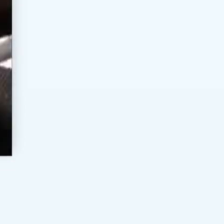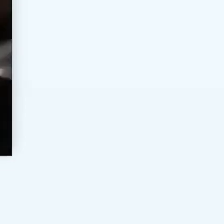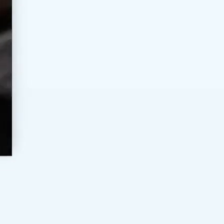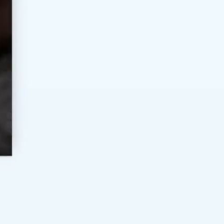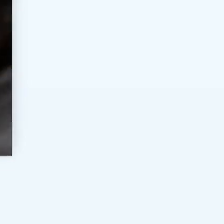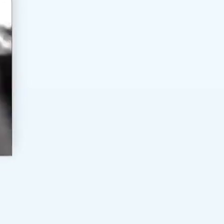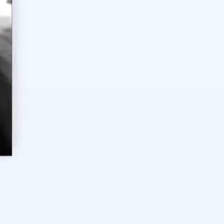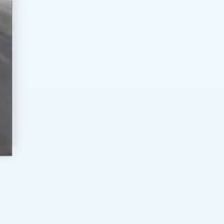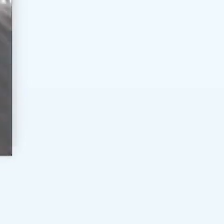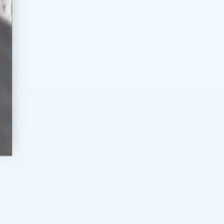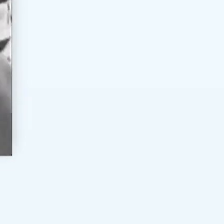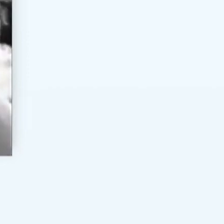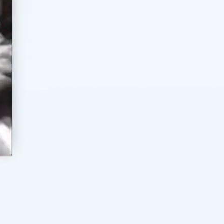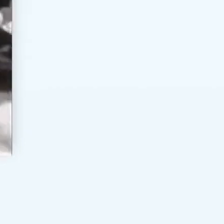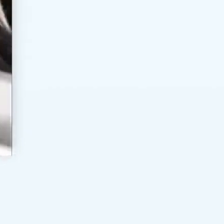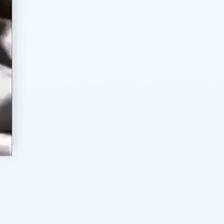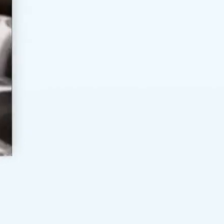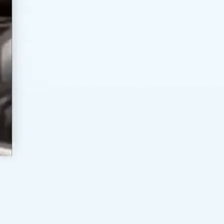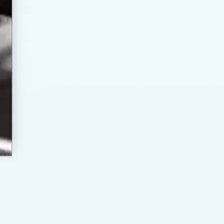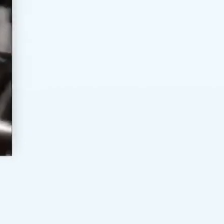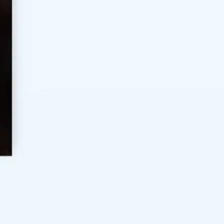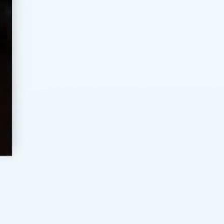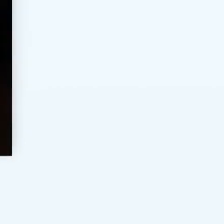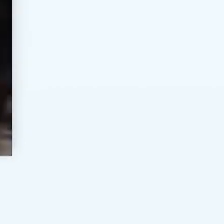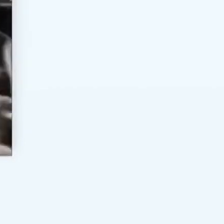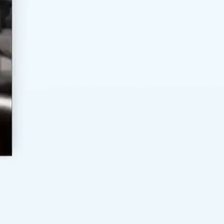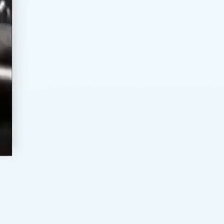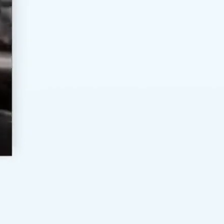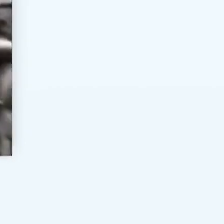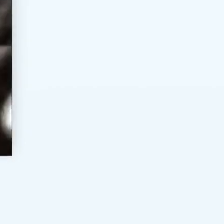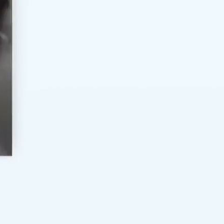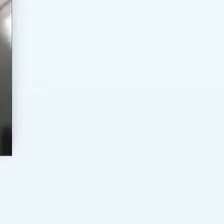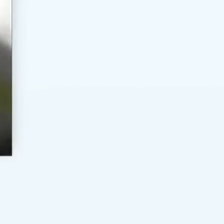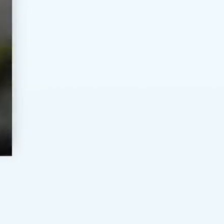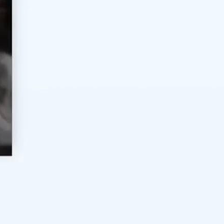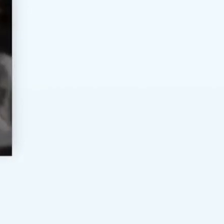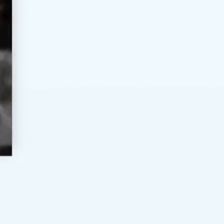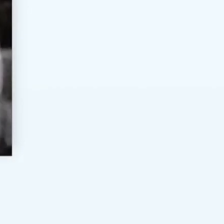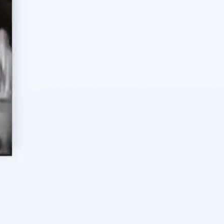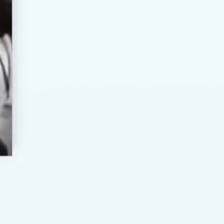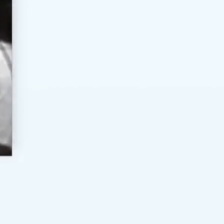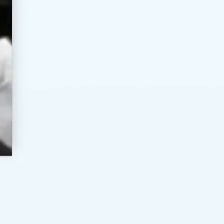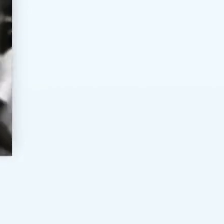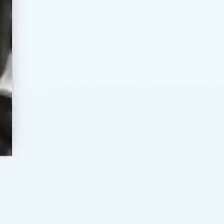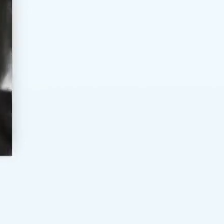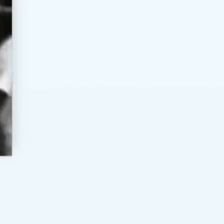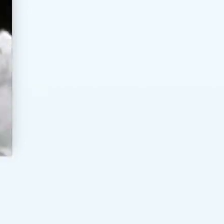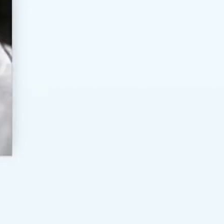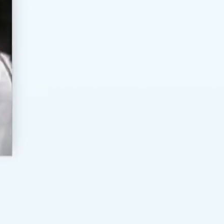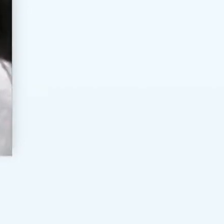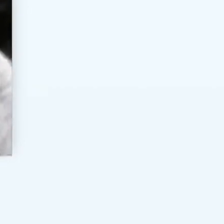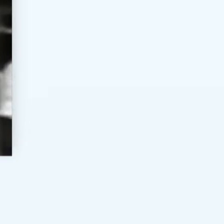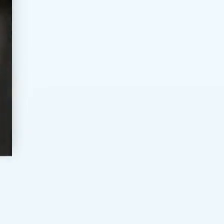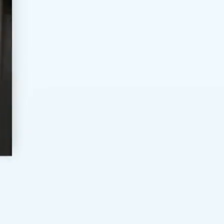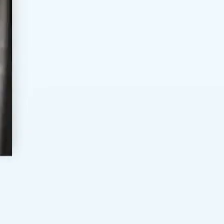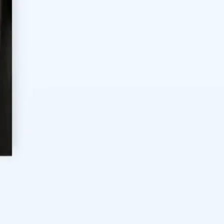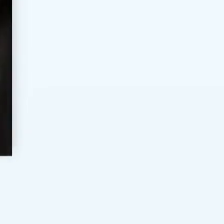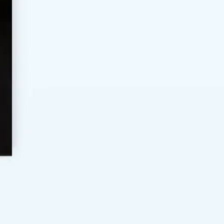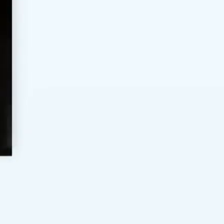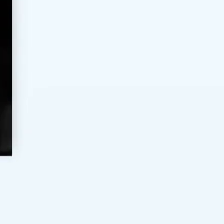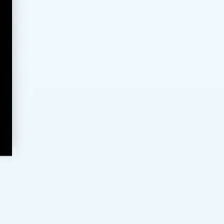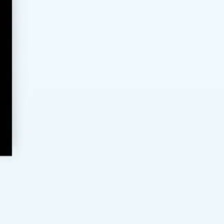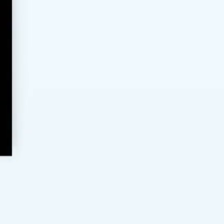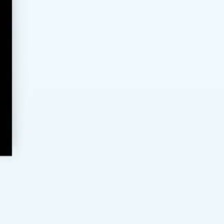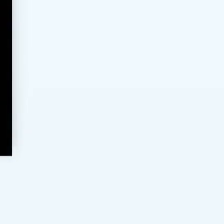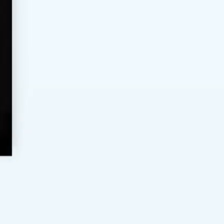needs help and needs specialized help right now. My job is to be here